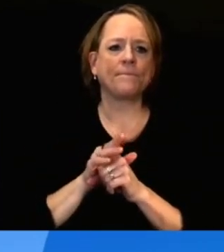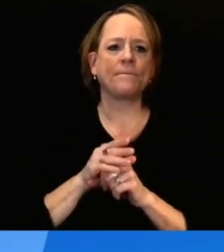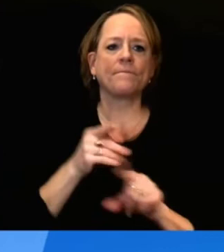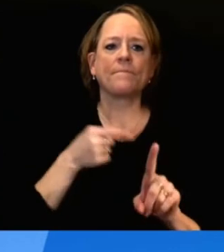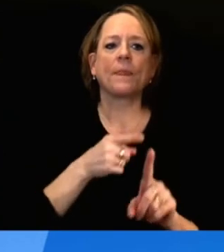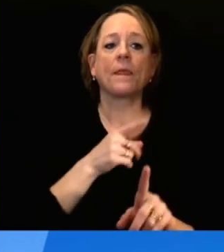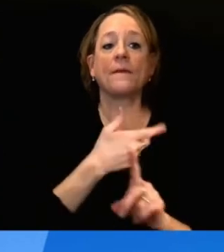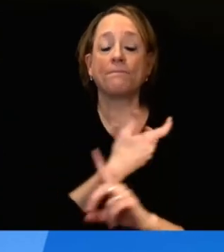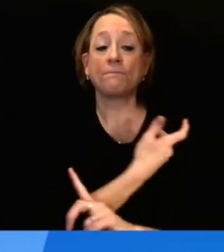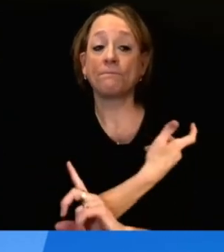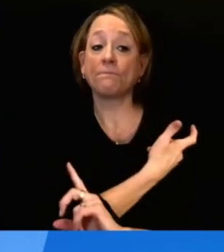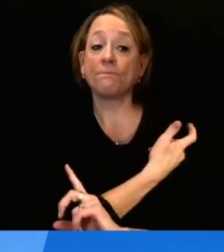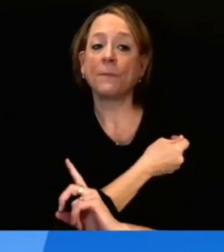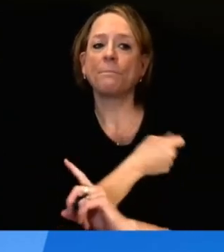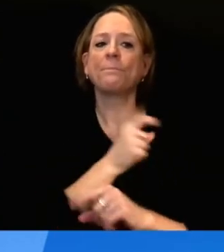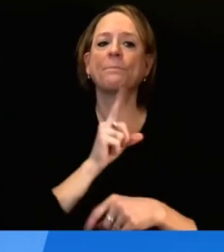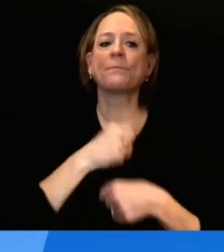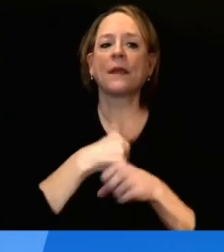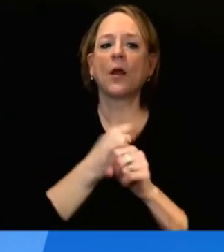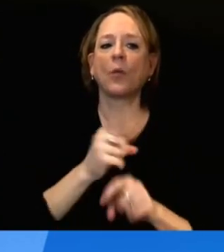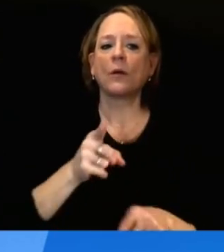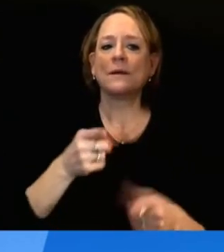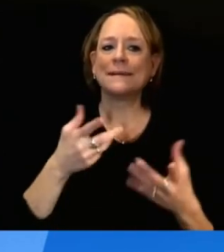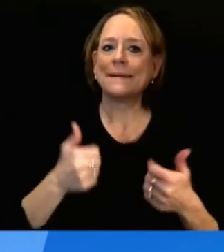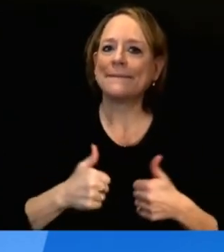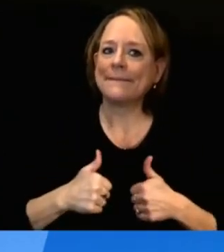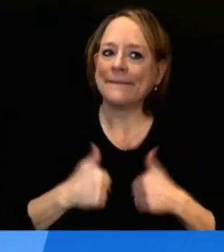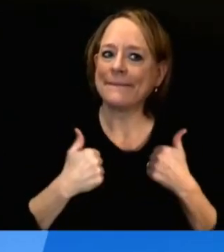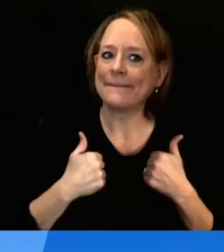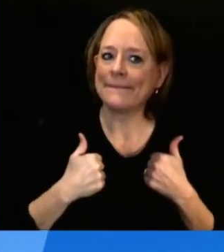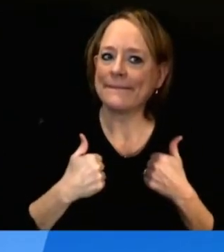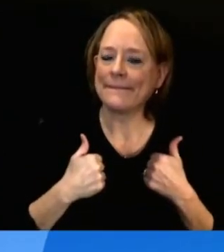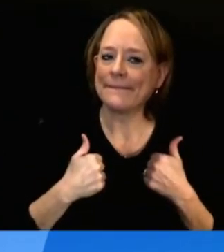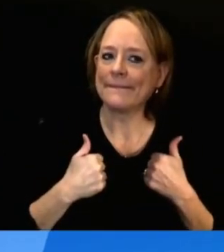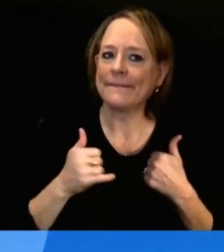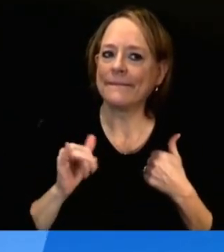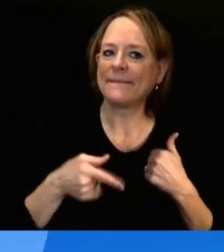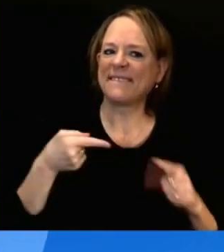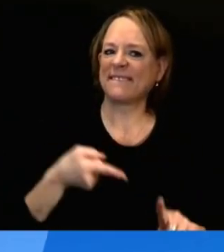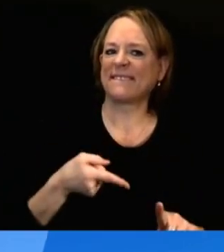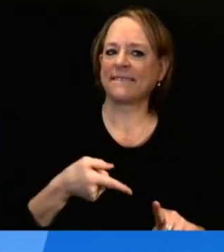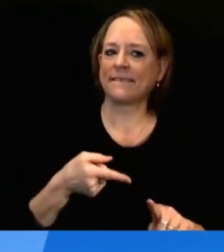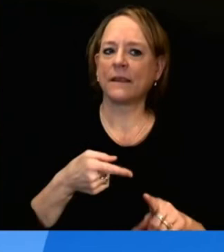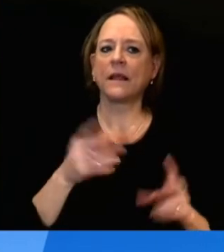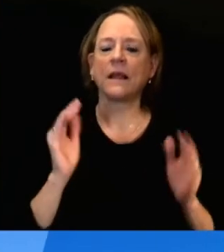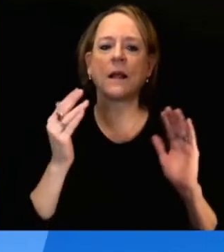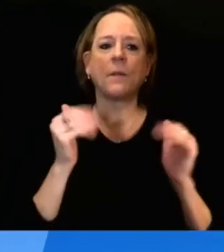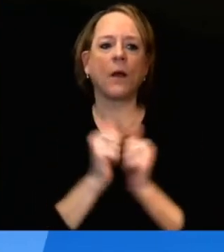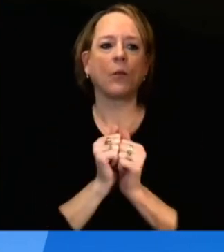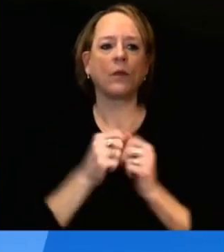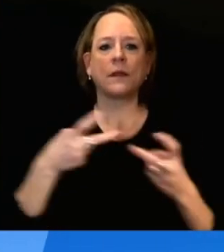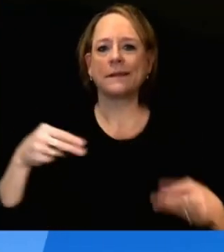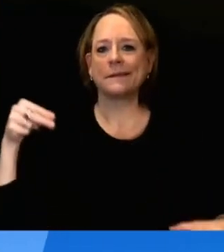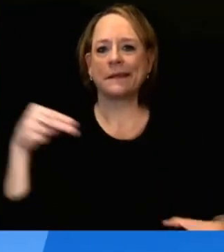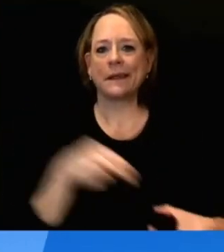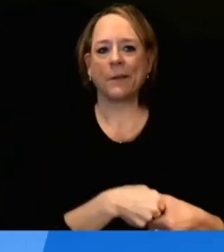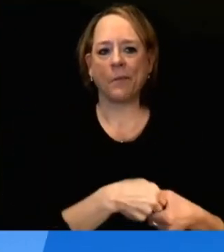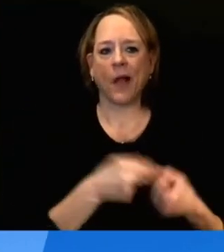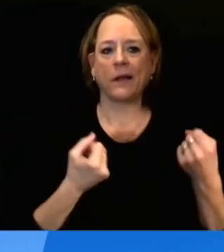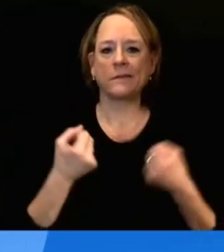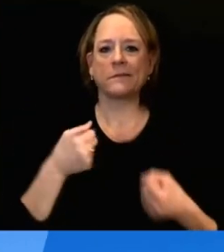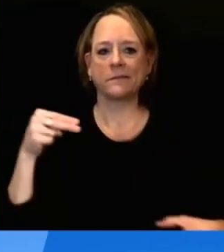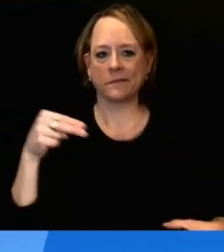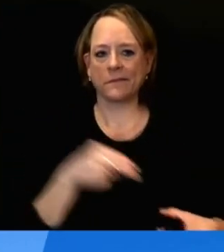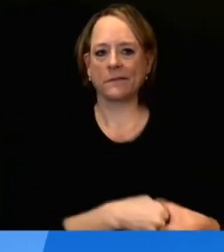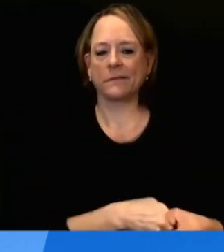the old seatbelt thing, that seatbelts are not there to keep you from getting into an accident, they're there to keep you alive. So I wanted to kind of get your reaction